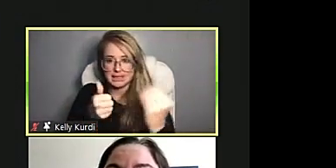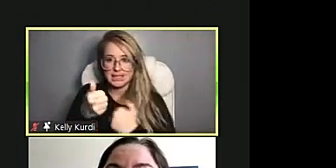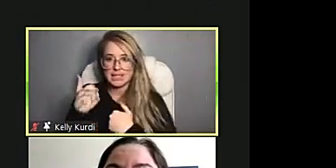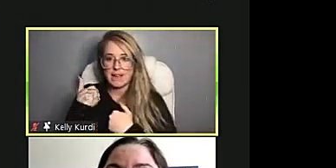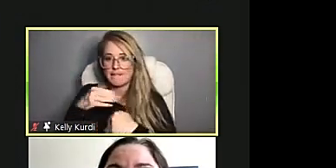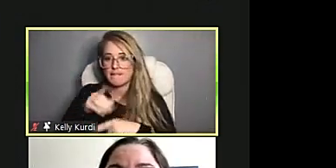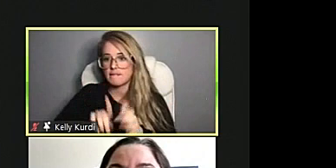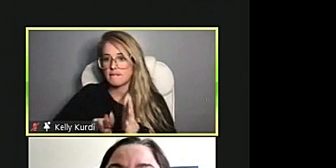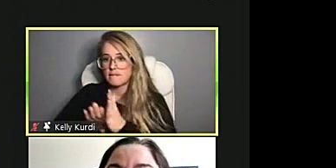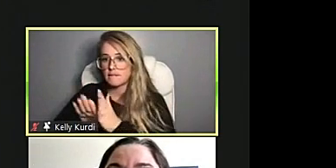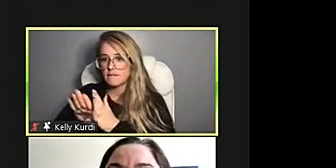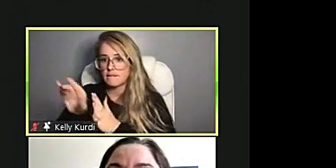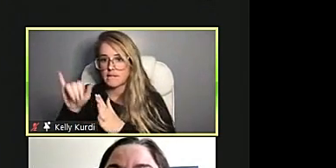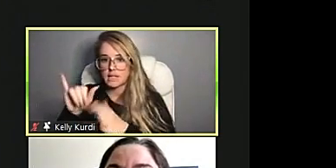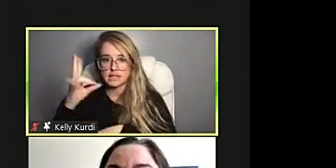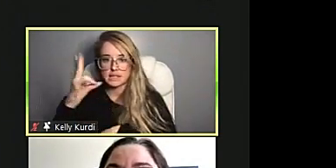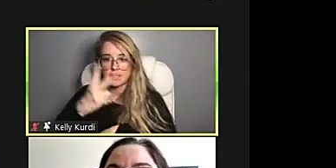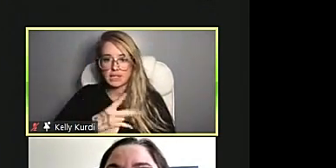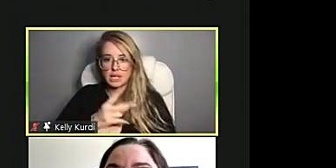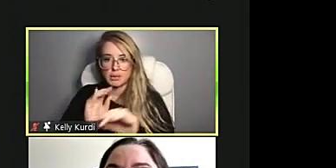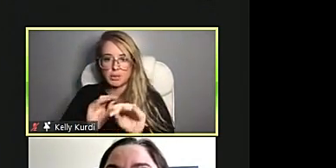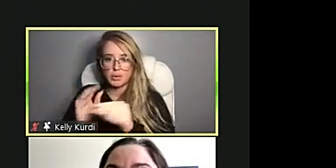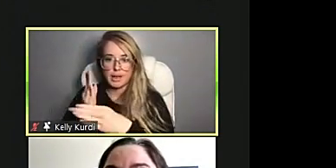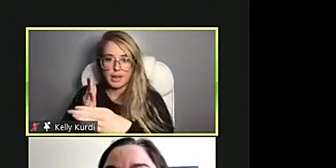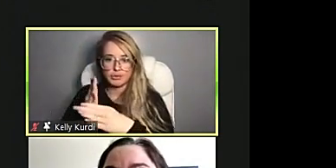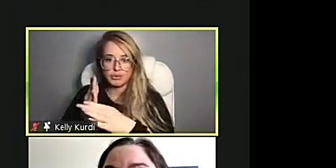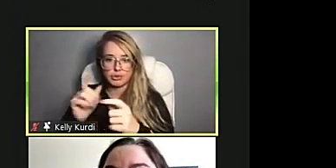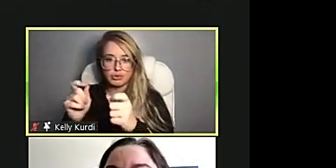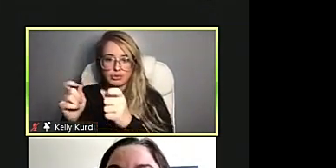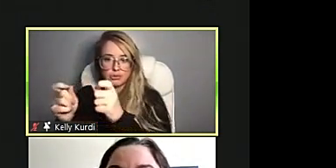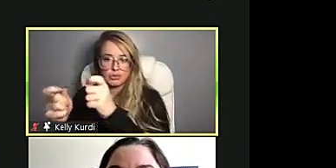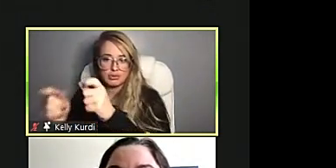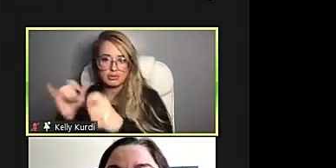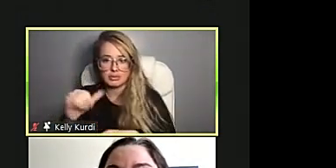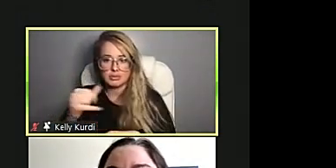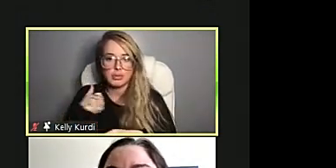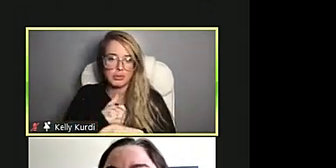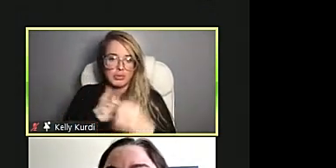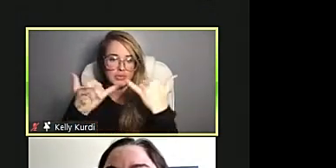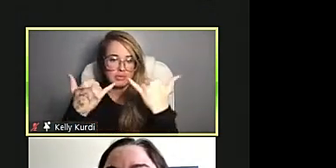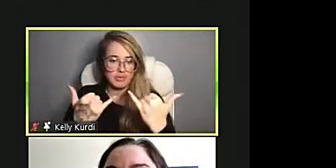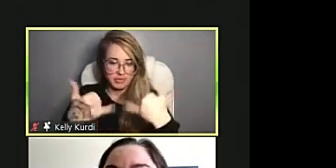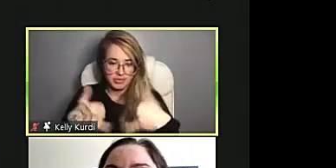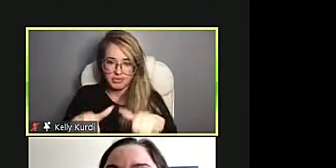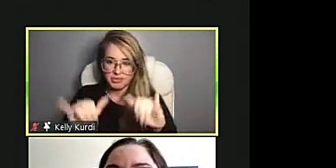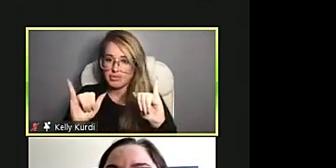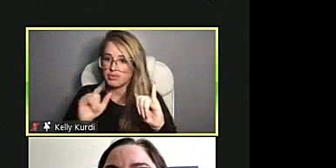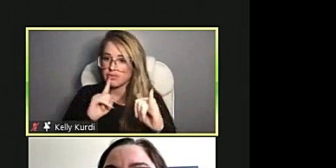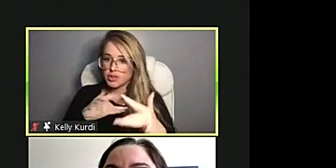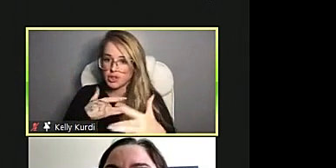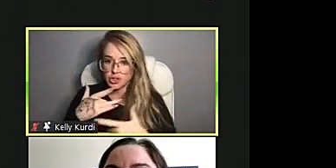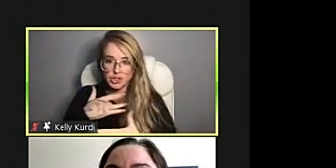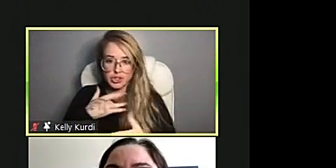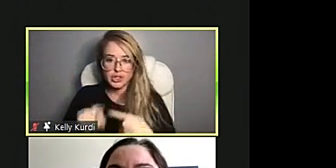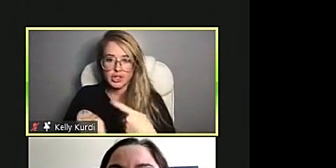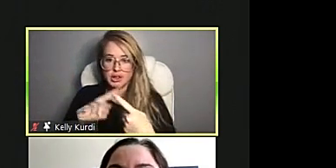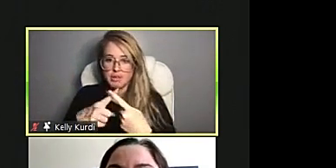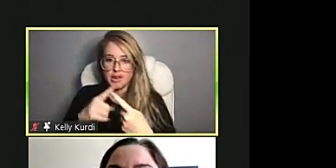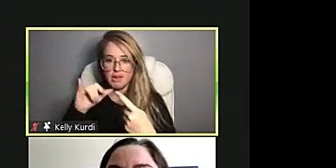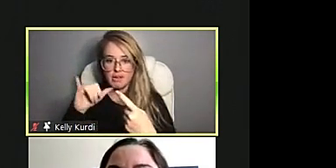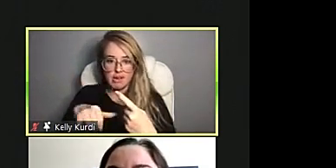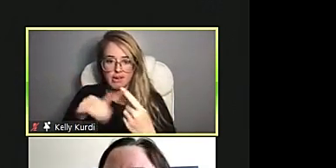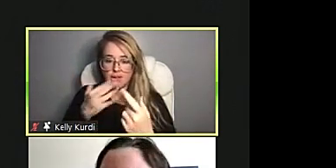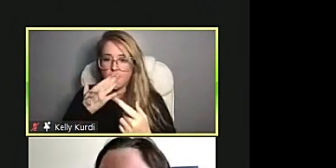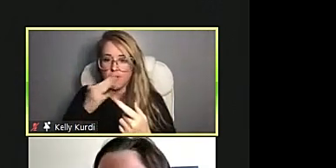in our 7-day moving average of newly reported cases. And we are still incredibly concerned about the trajectory that Colorado